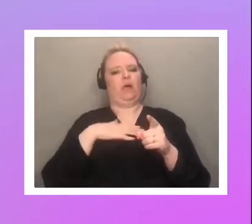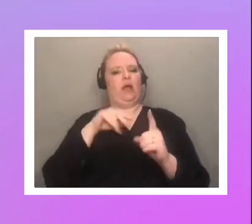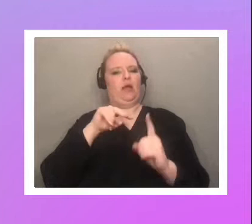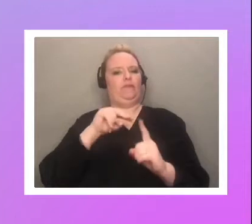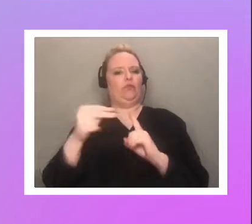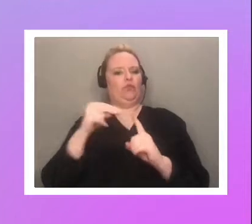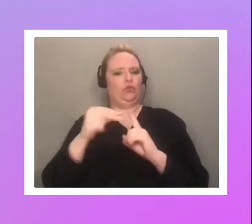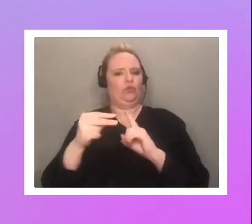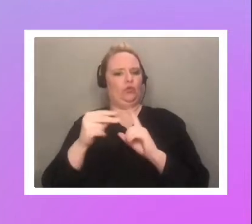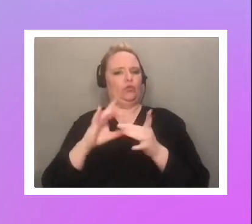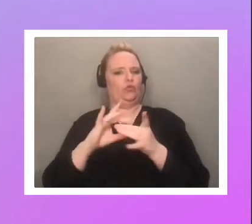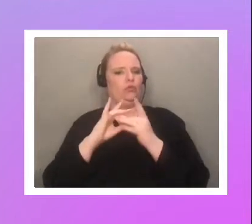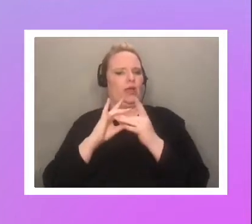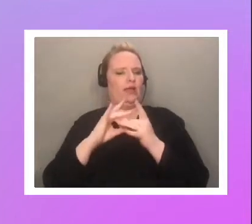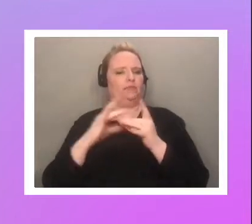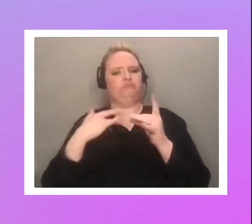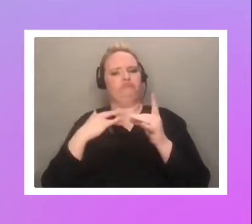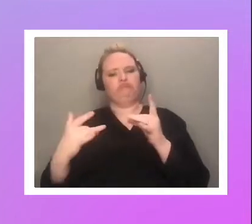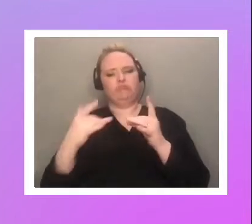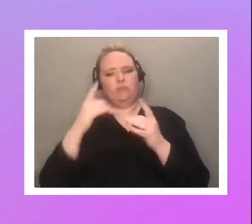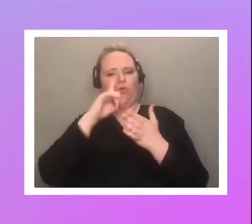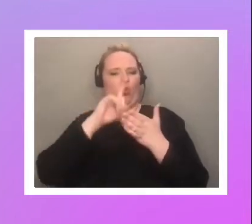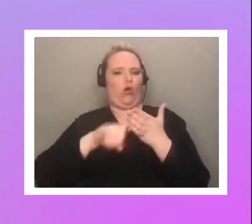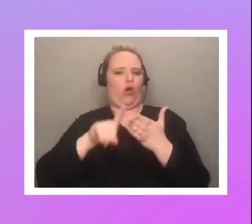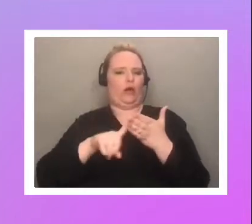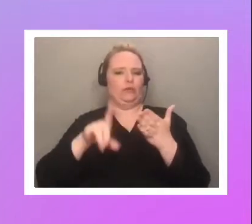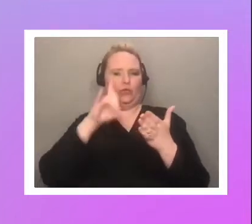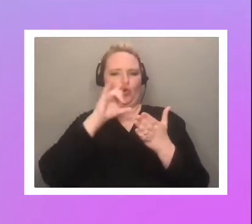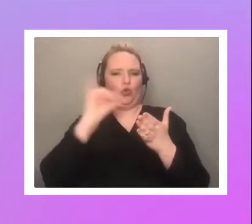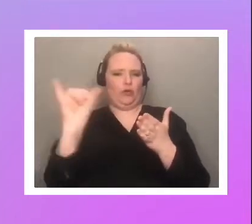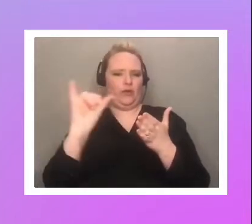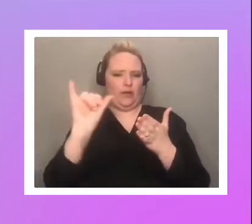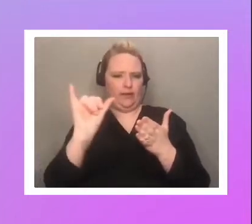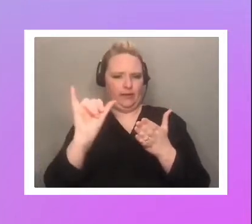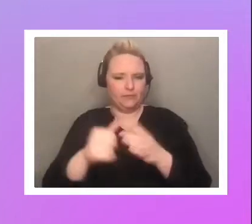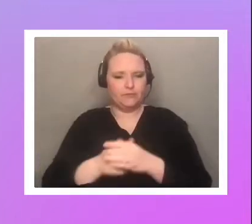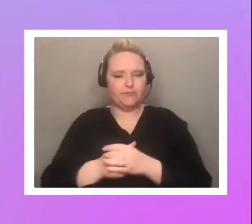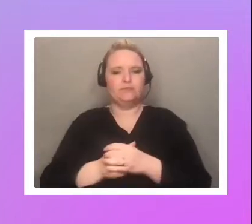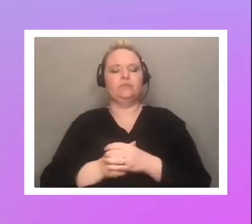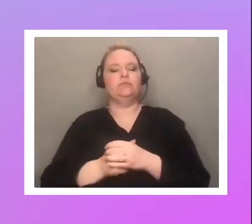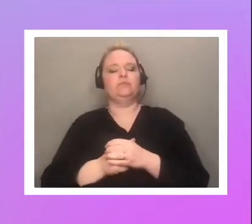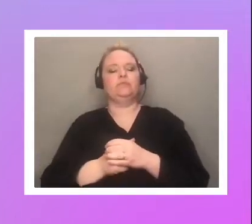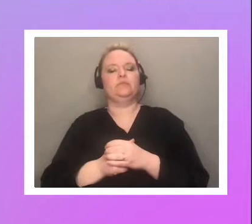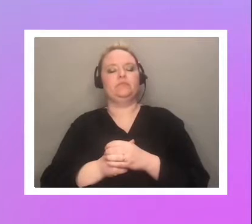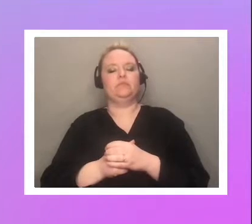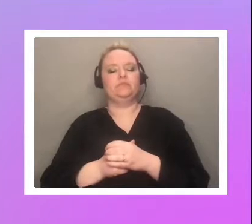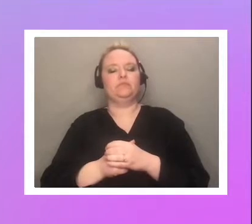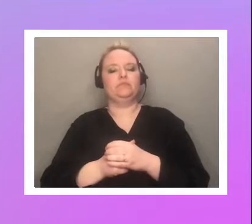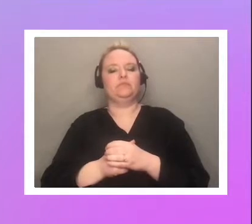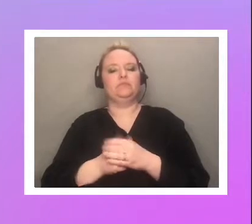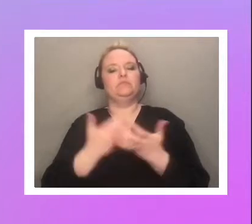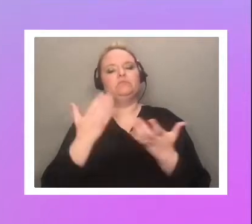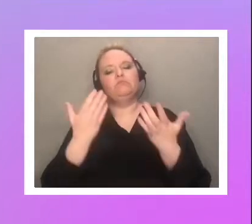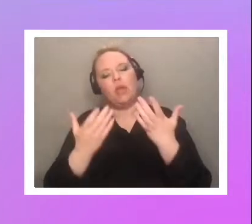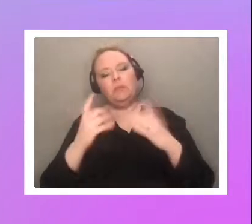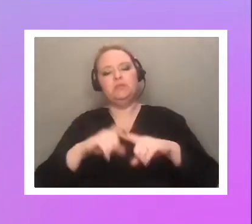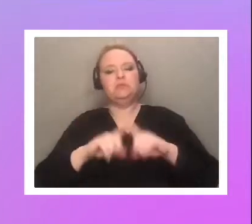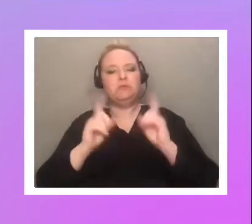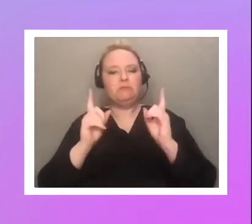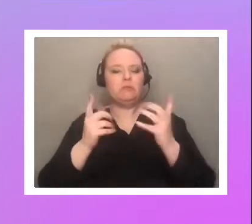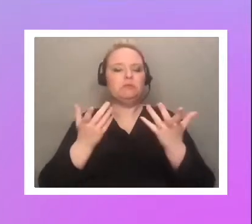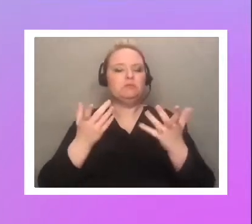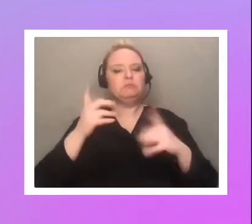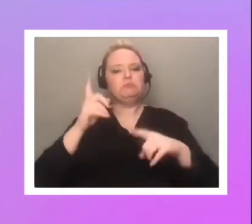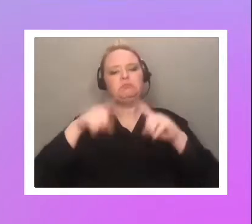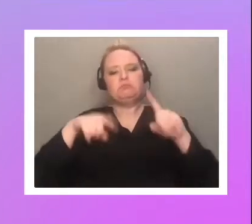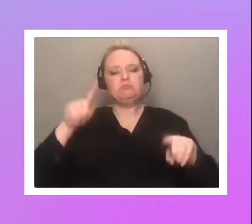on what a typical audit will entail, the typical phases of an audit. It might look different